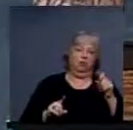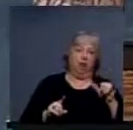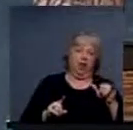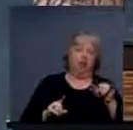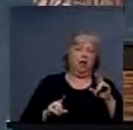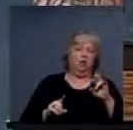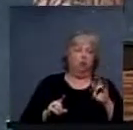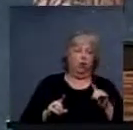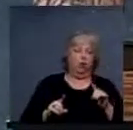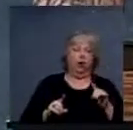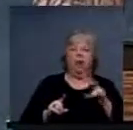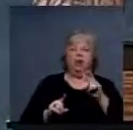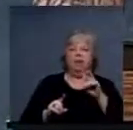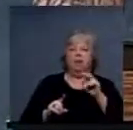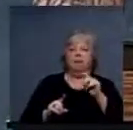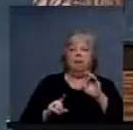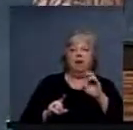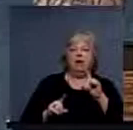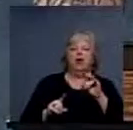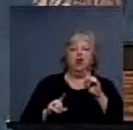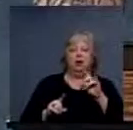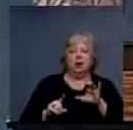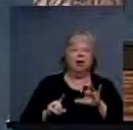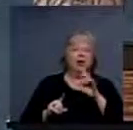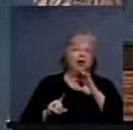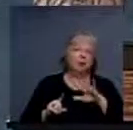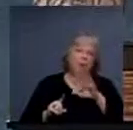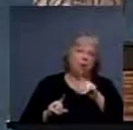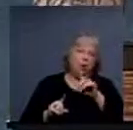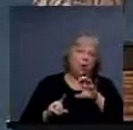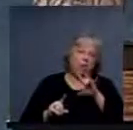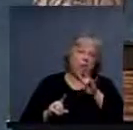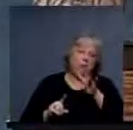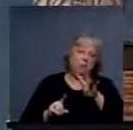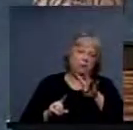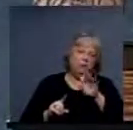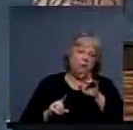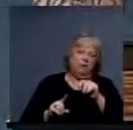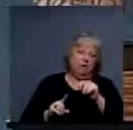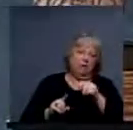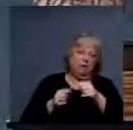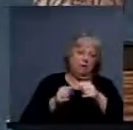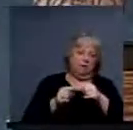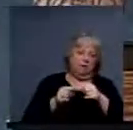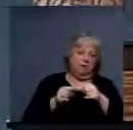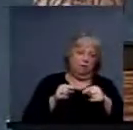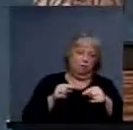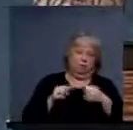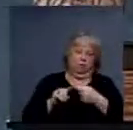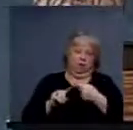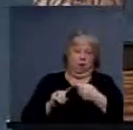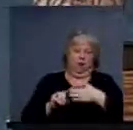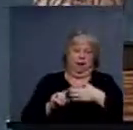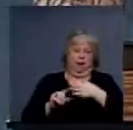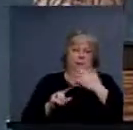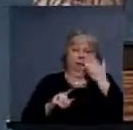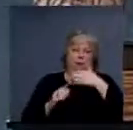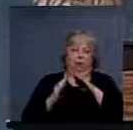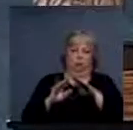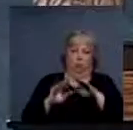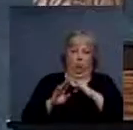Pinnacle Valley Vet Clinic is approximately 174 feet from my front door of my